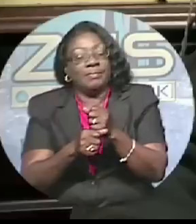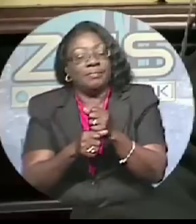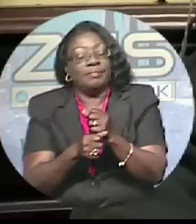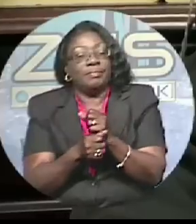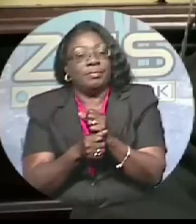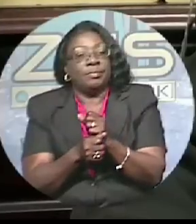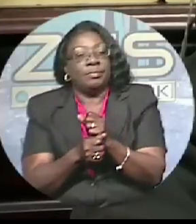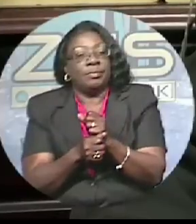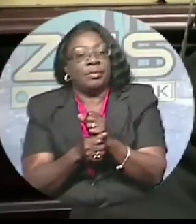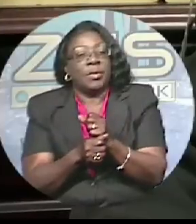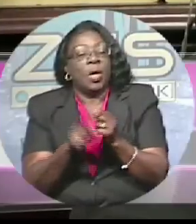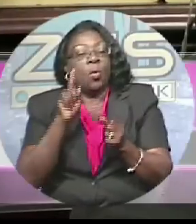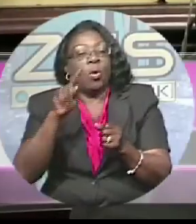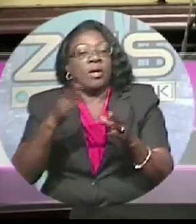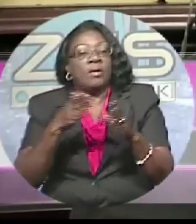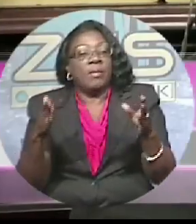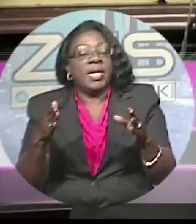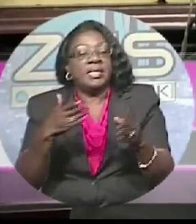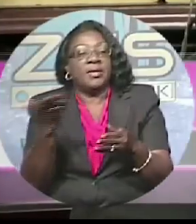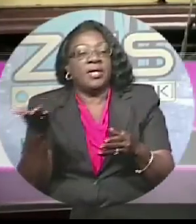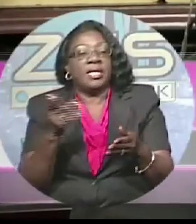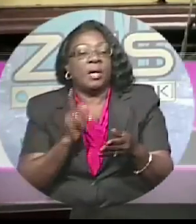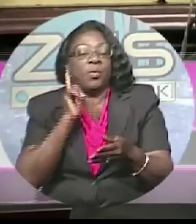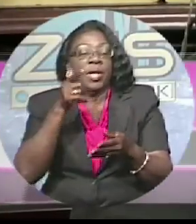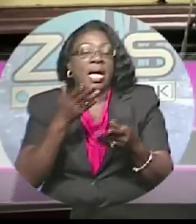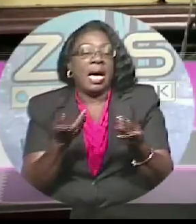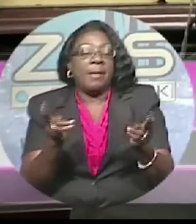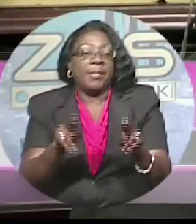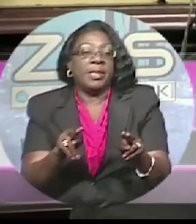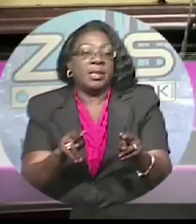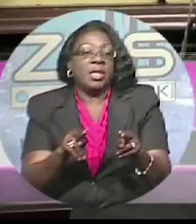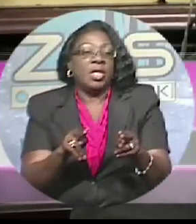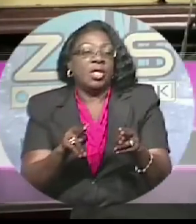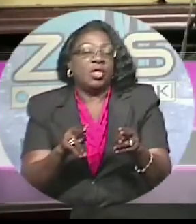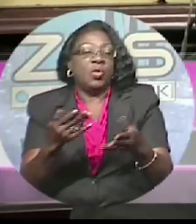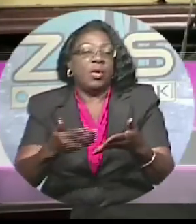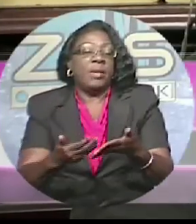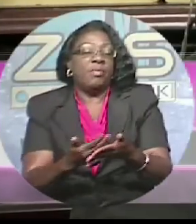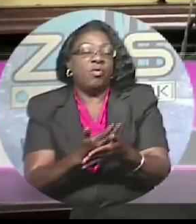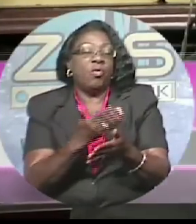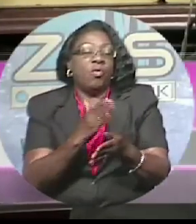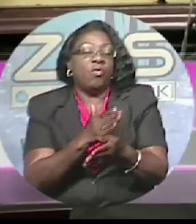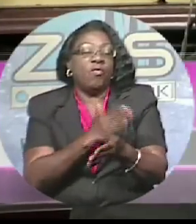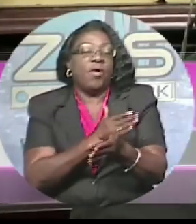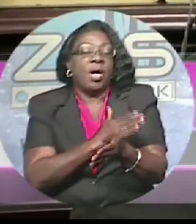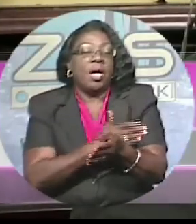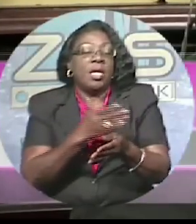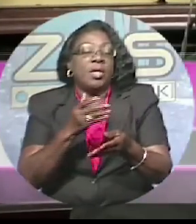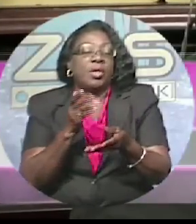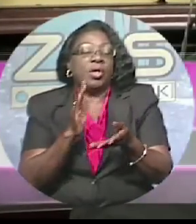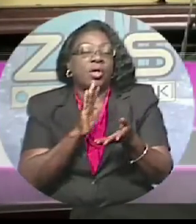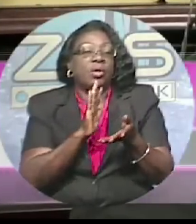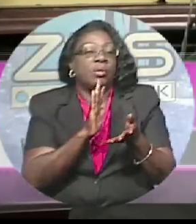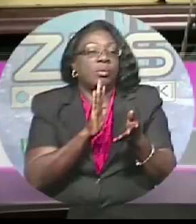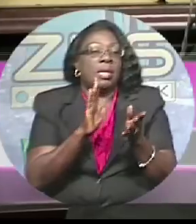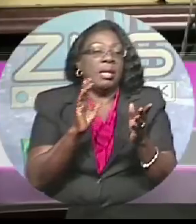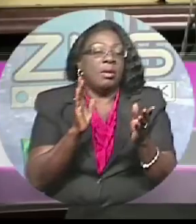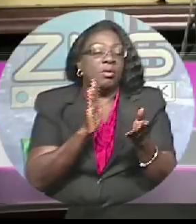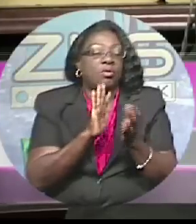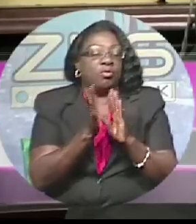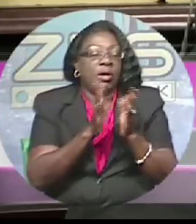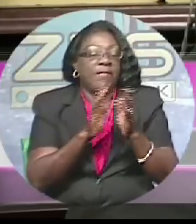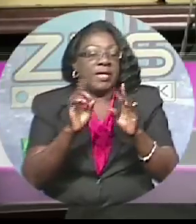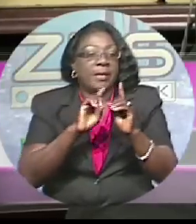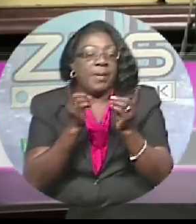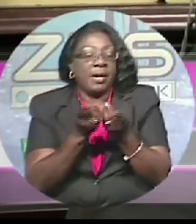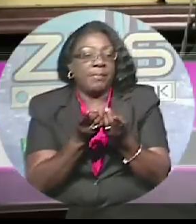course. What the major thing is going to happen is the modernization of the Road Traffic Department. And when we talk about modernization, we talk about